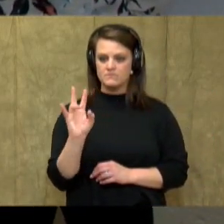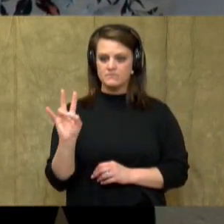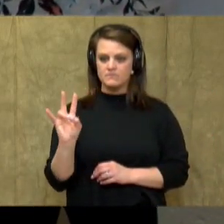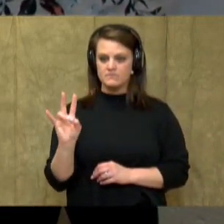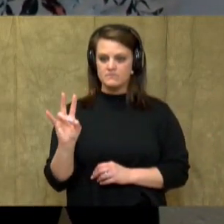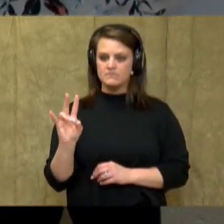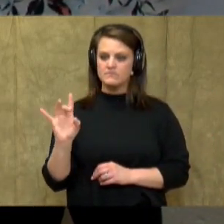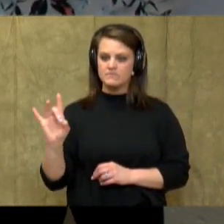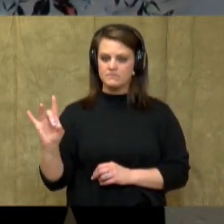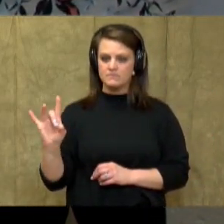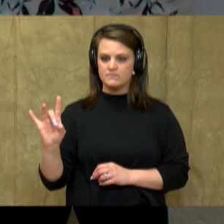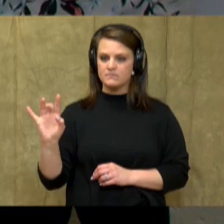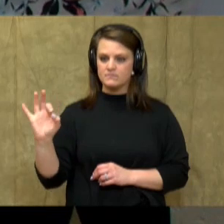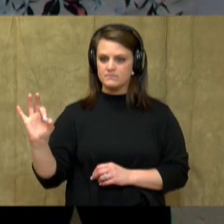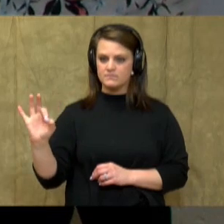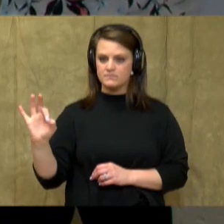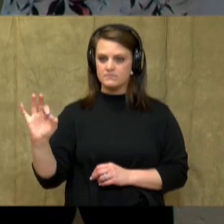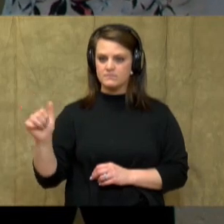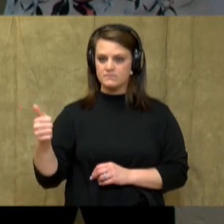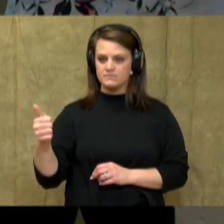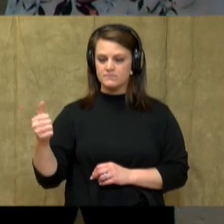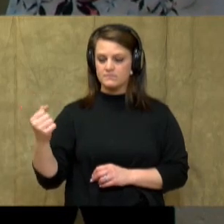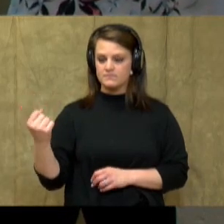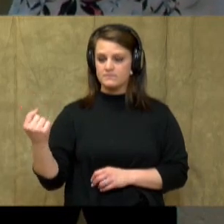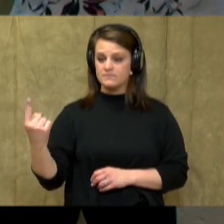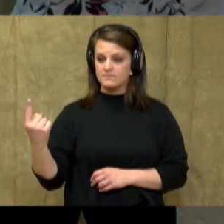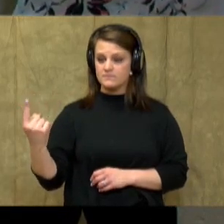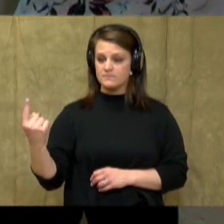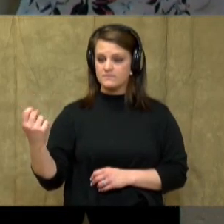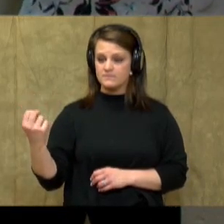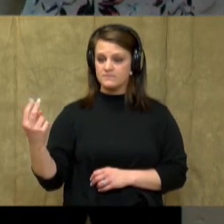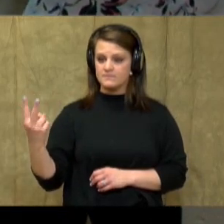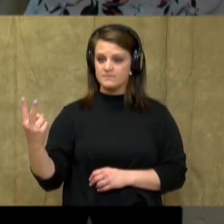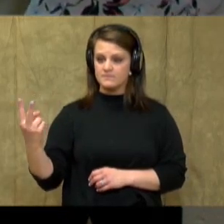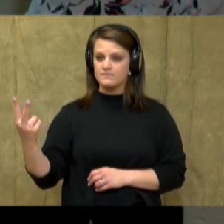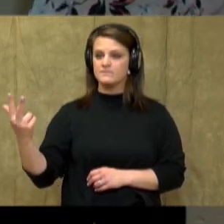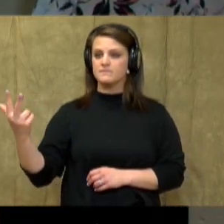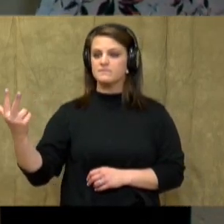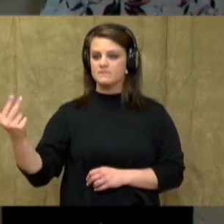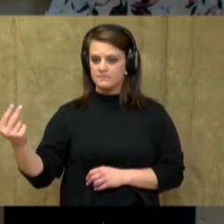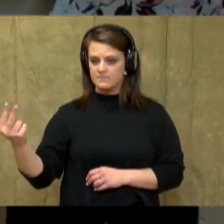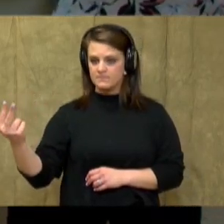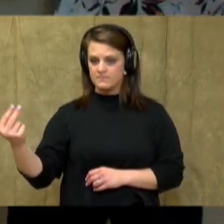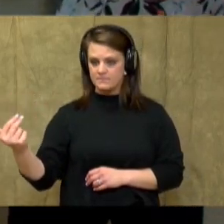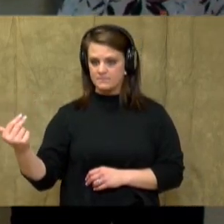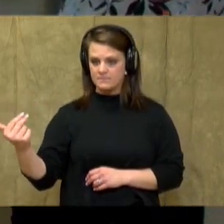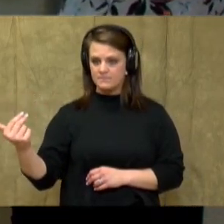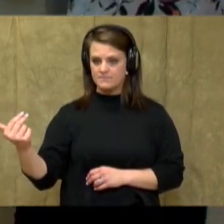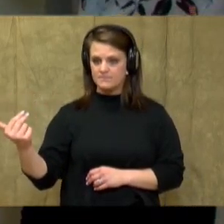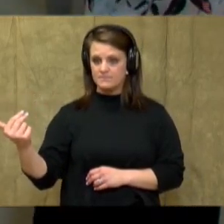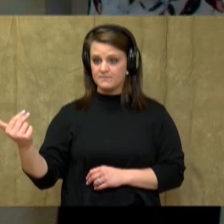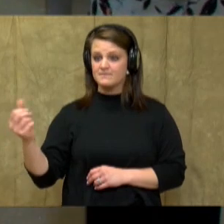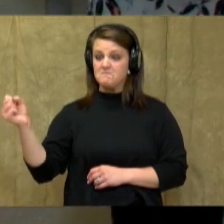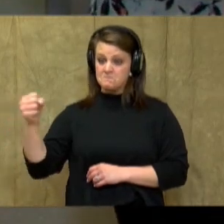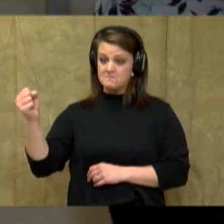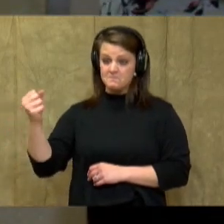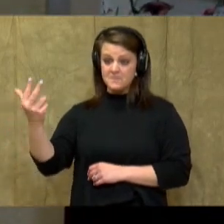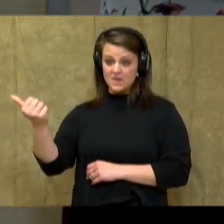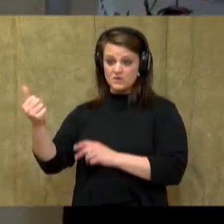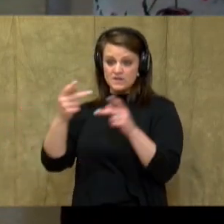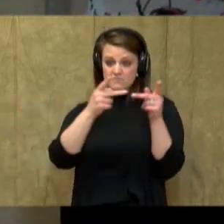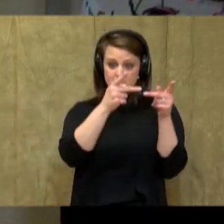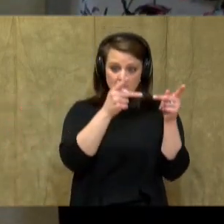6, 7, 8, 9, 10, 11, 12, 13. Yeah, there's